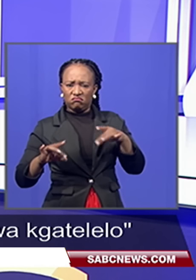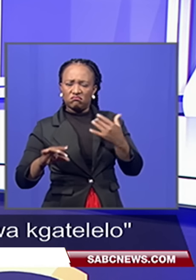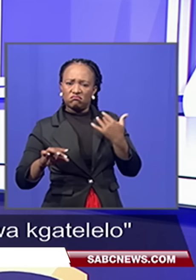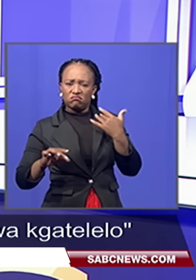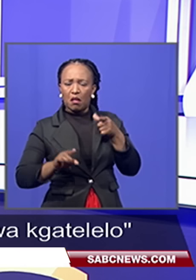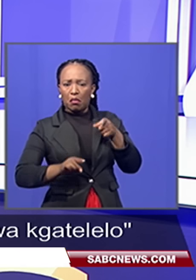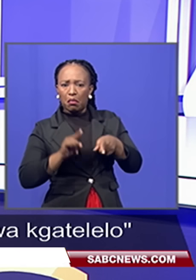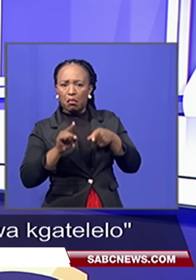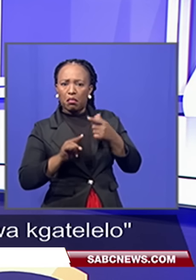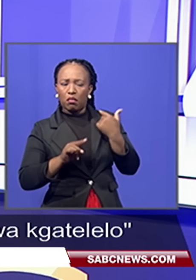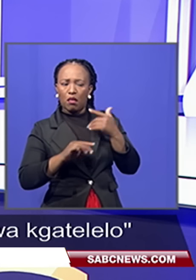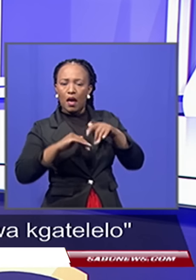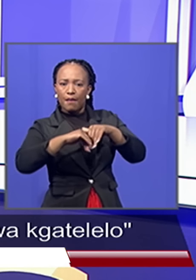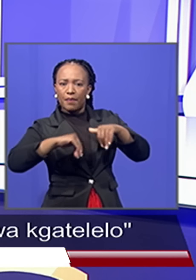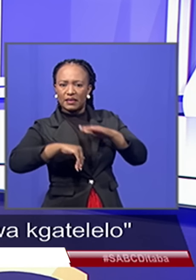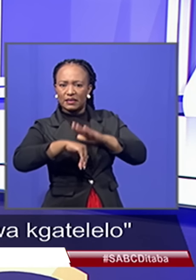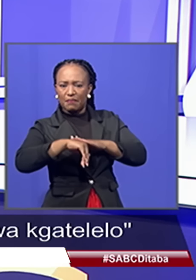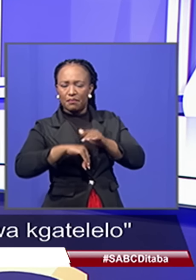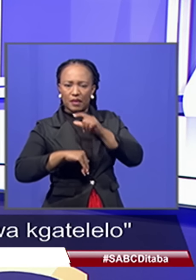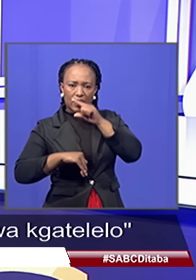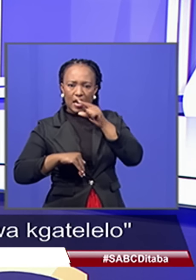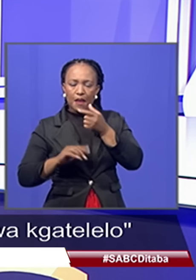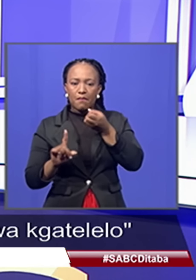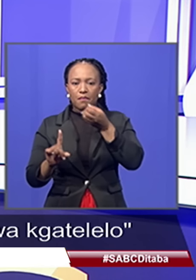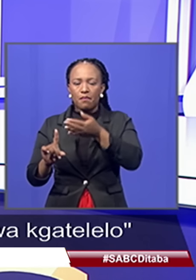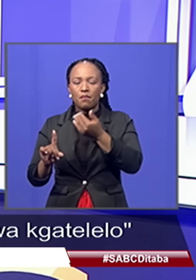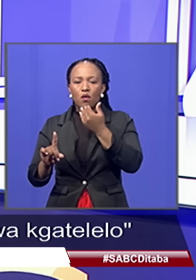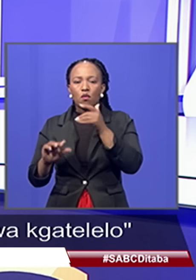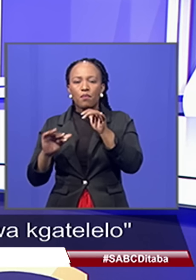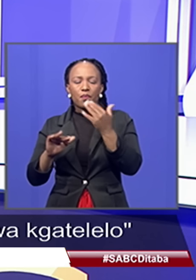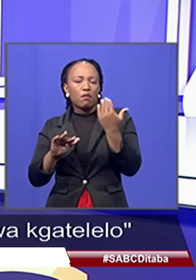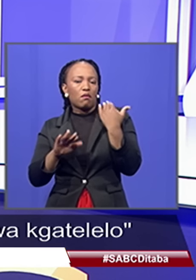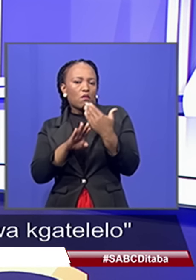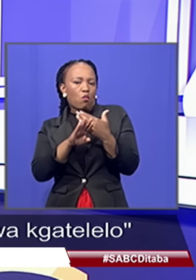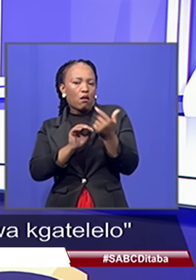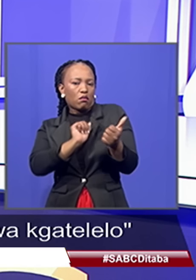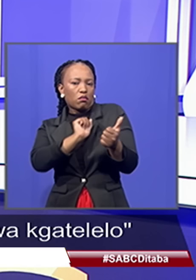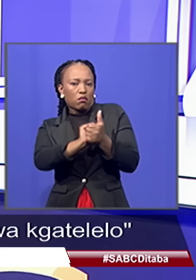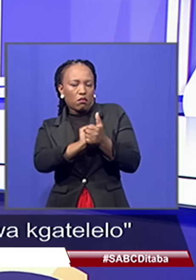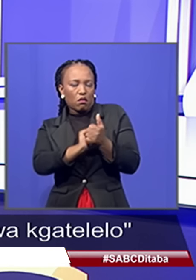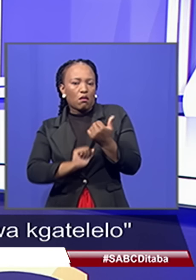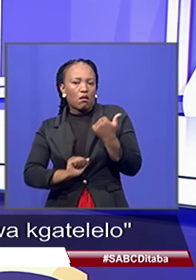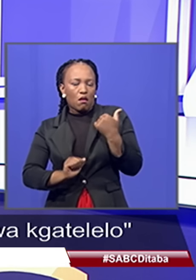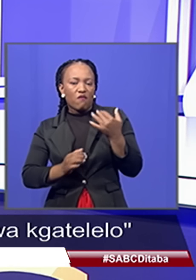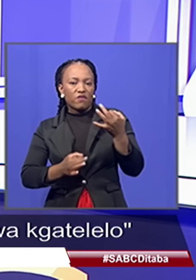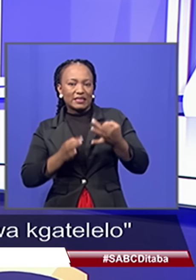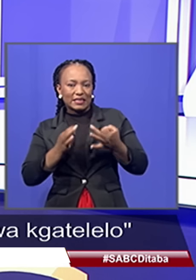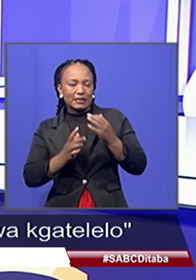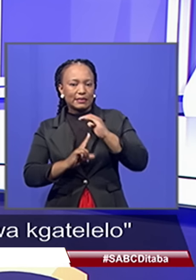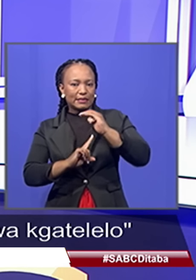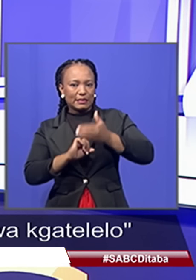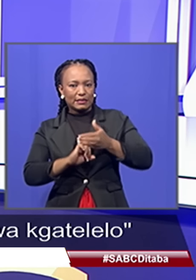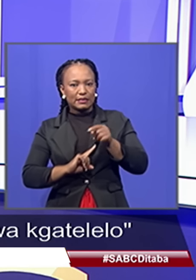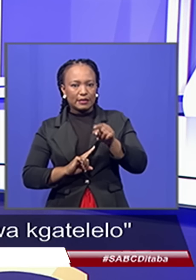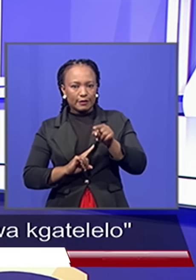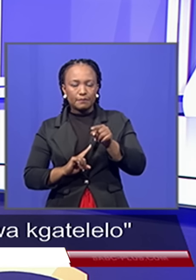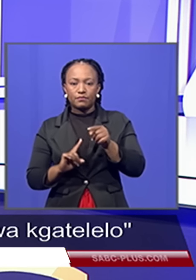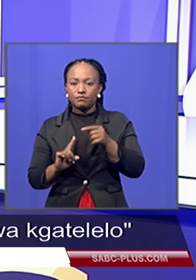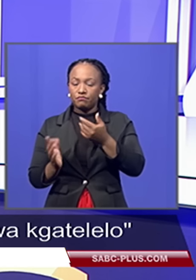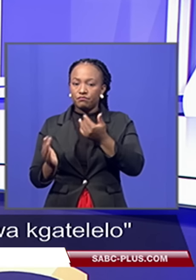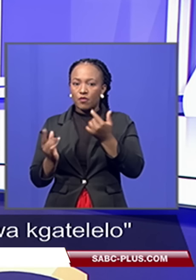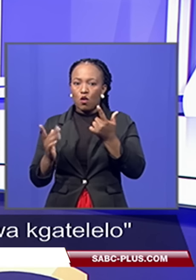kgatelelo e le leina leo a dumelago gore o file lona ke ba bangwe ba bahlankedi lekaleng la toka le tšhireletšo. O re o be a boditšwe ke molaodi